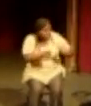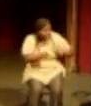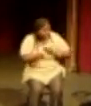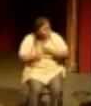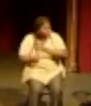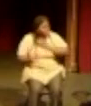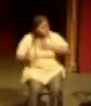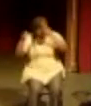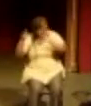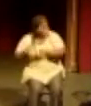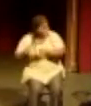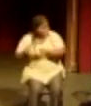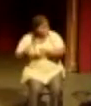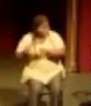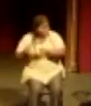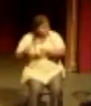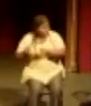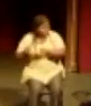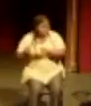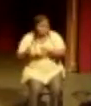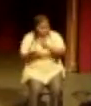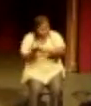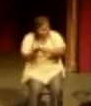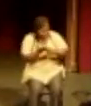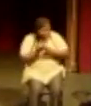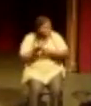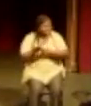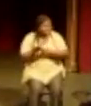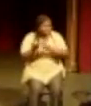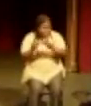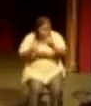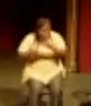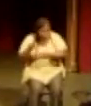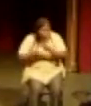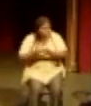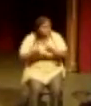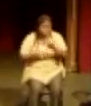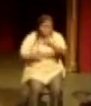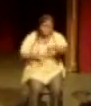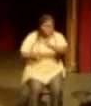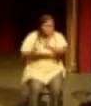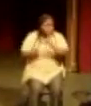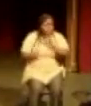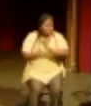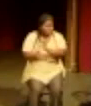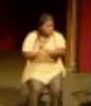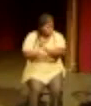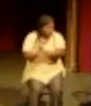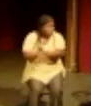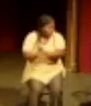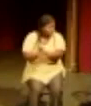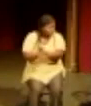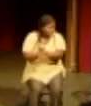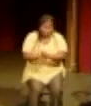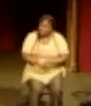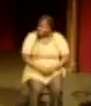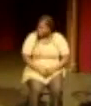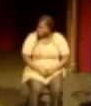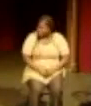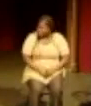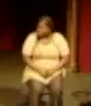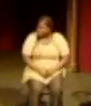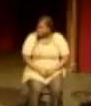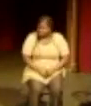very reflective and committed to their jobs, and they make good decisions, primarily because they always